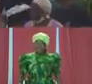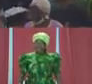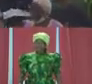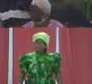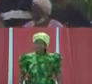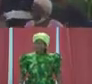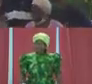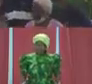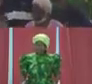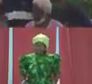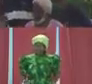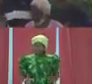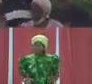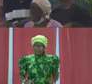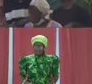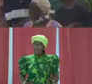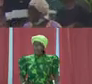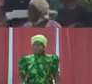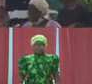accurately,